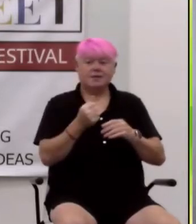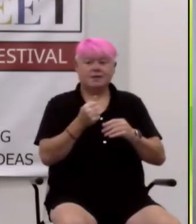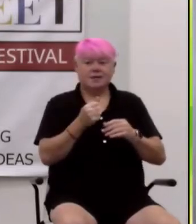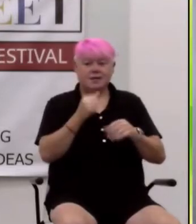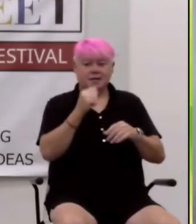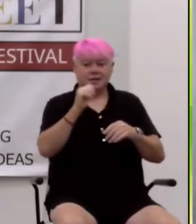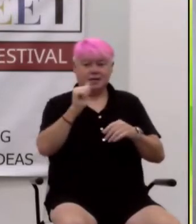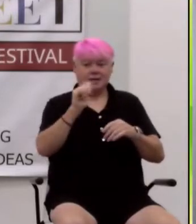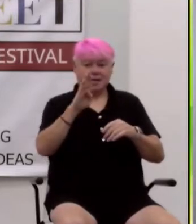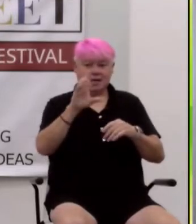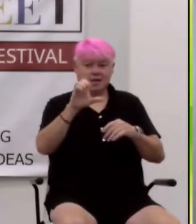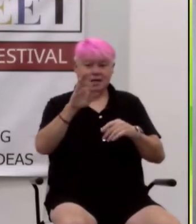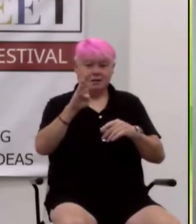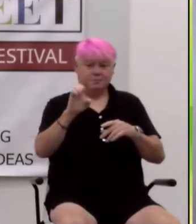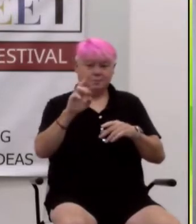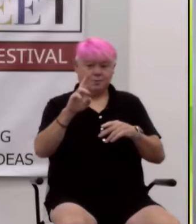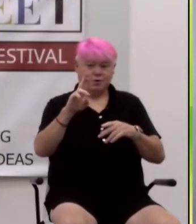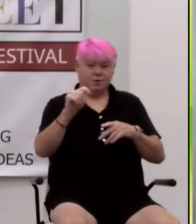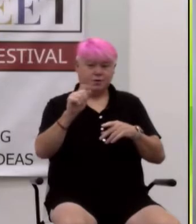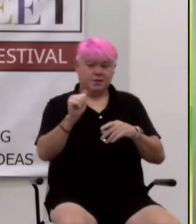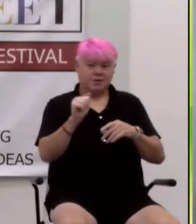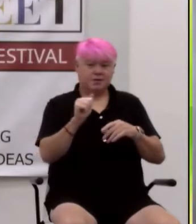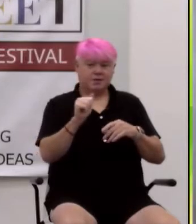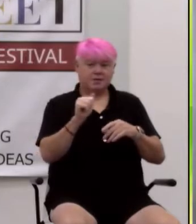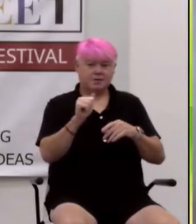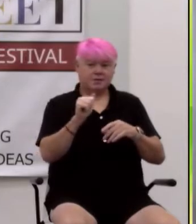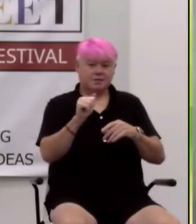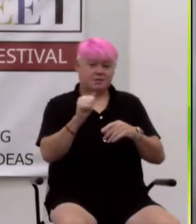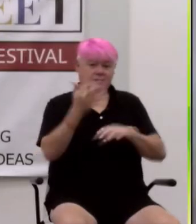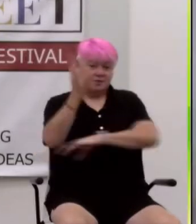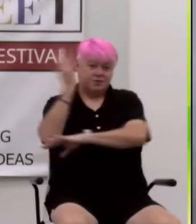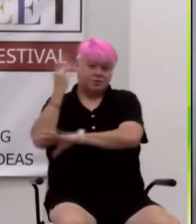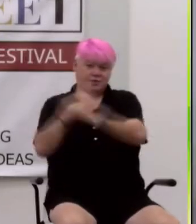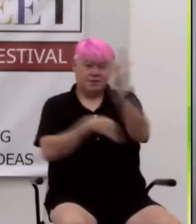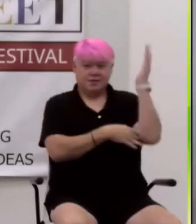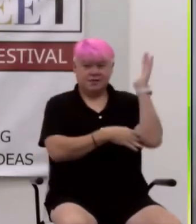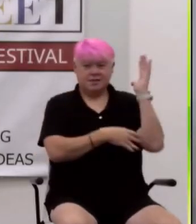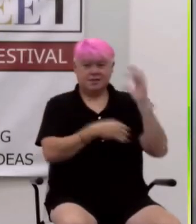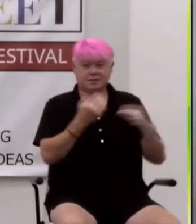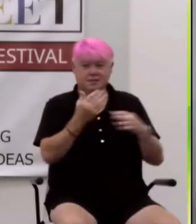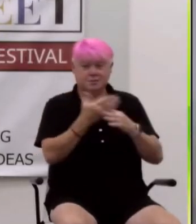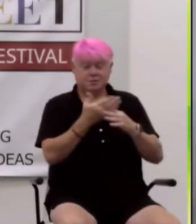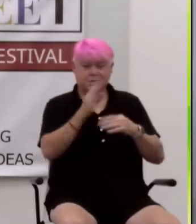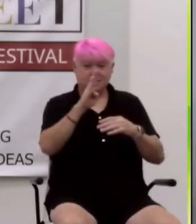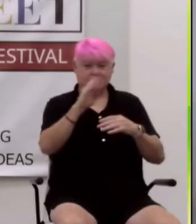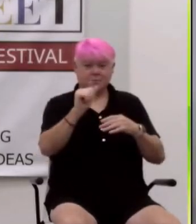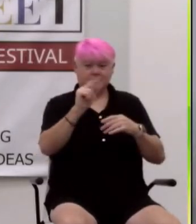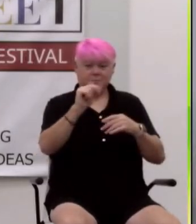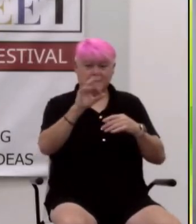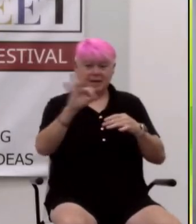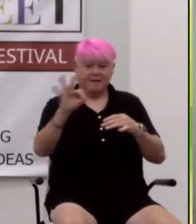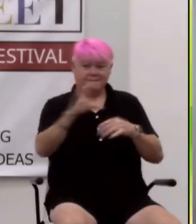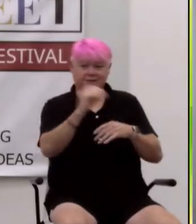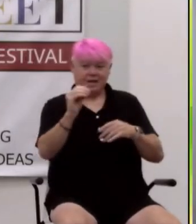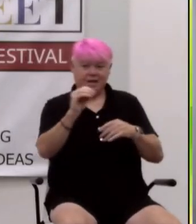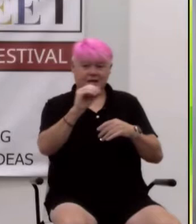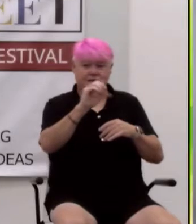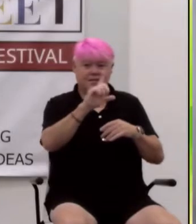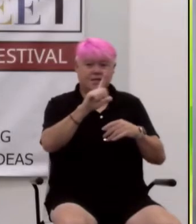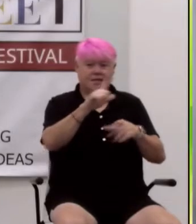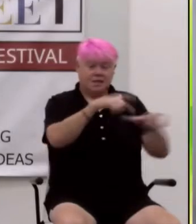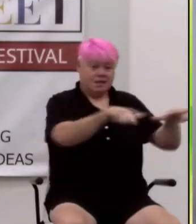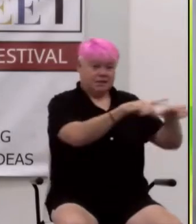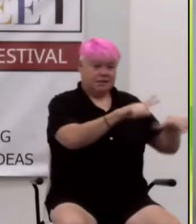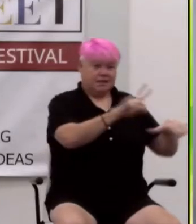and it's set in the sort of wilderness area between Banff and Lake Louise. At